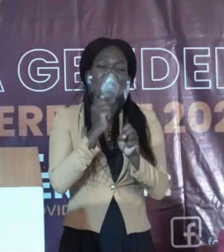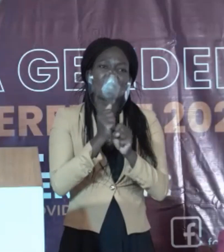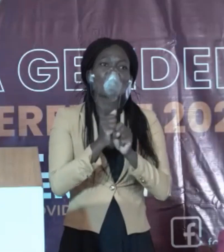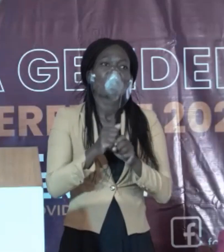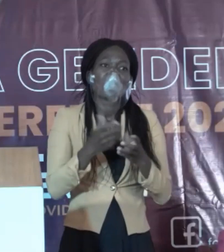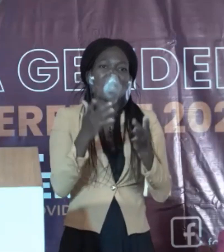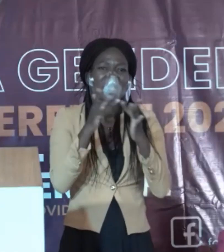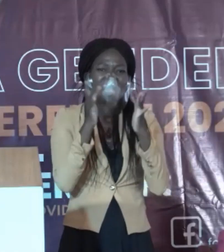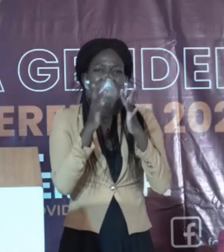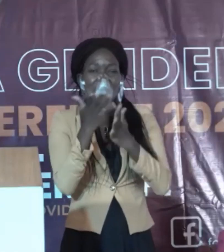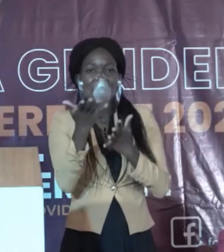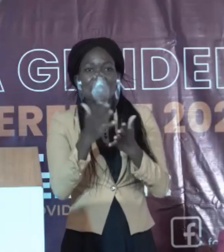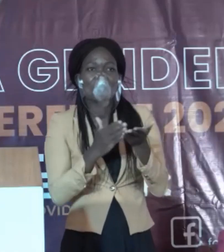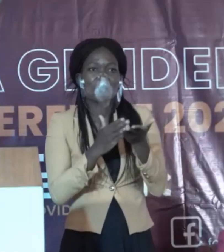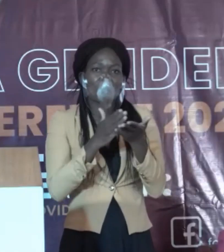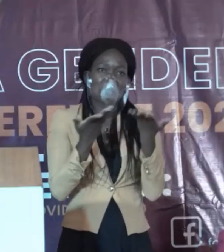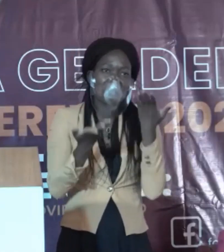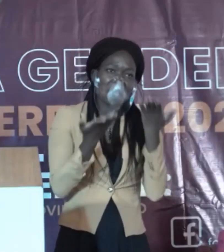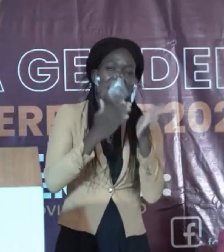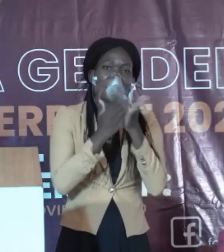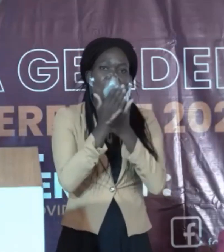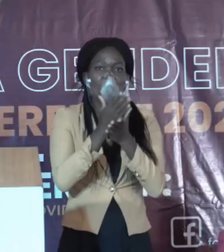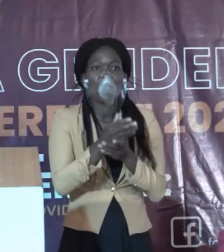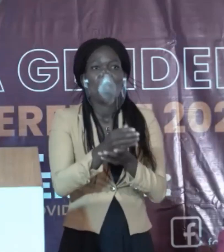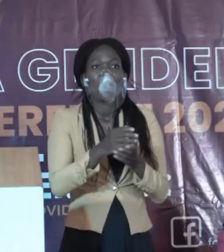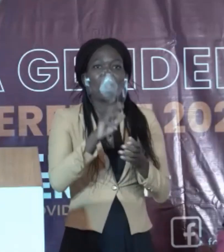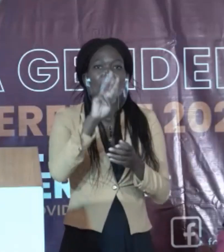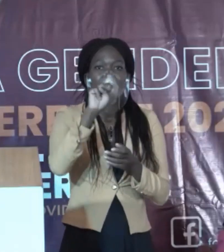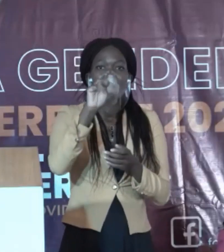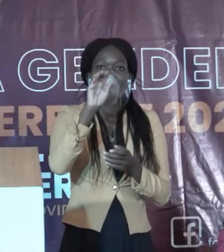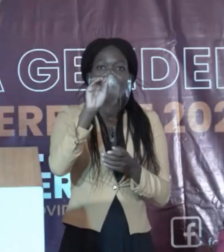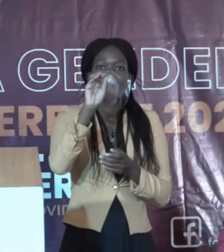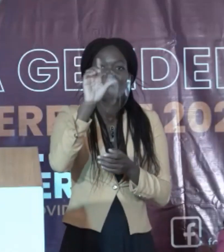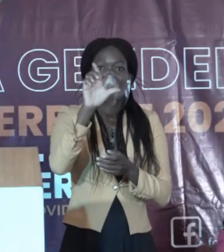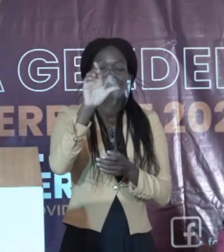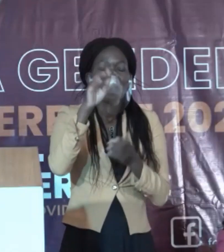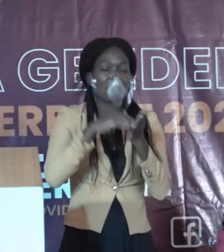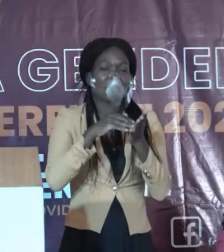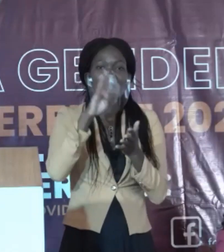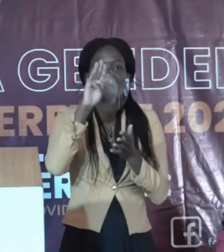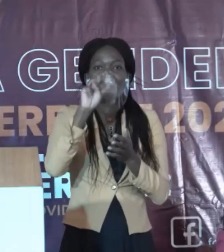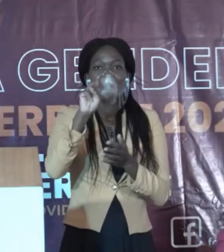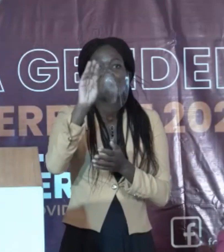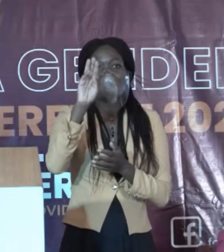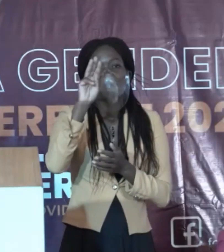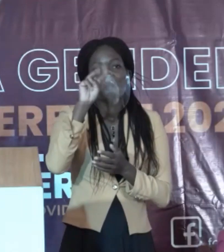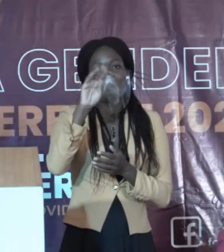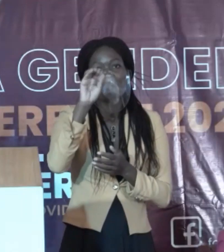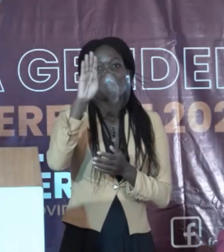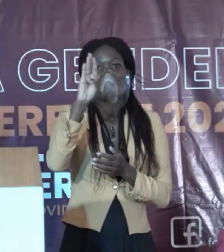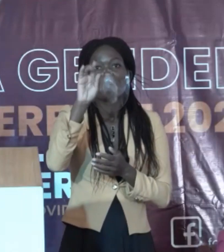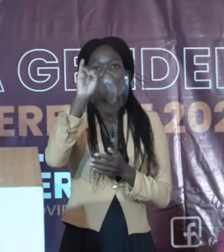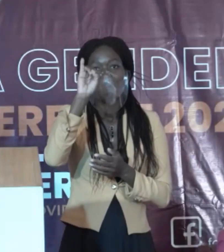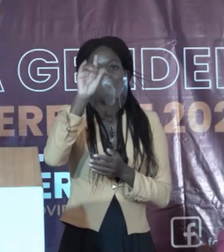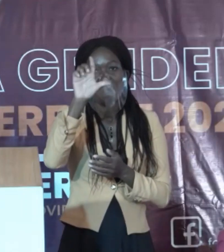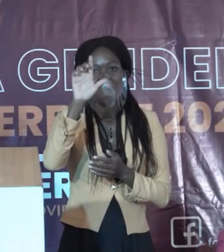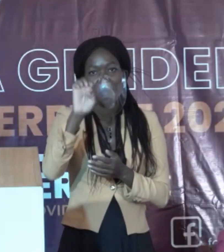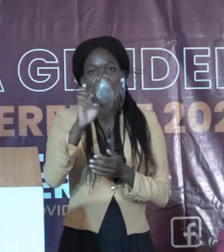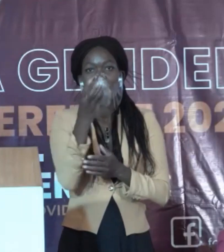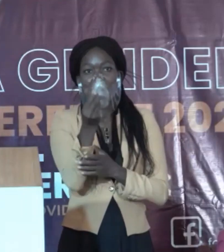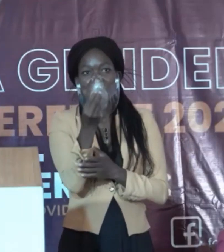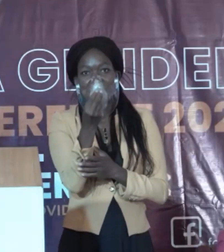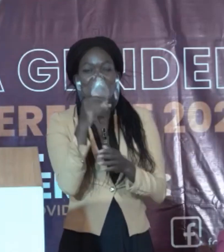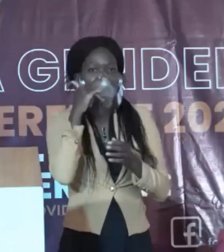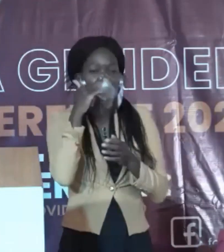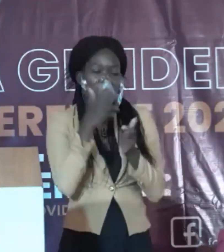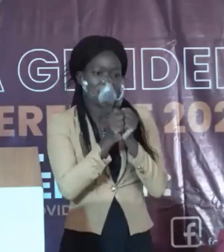including via mobile money, online banking, and digital apps, is not only the new trend to help Africa